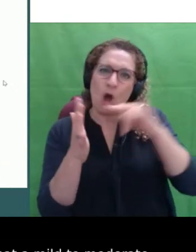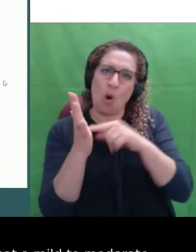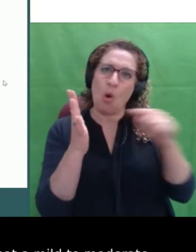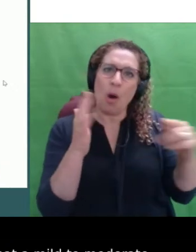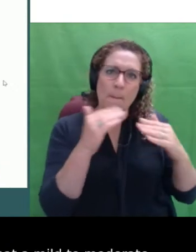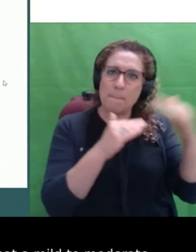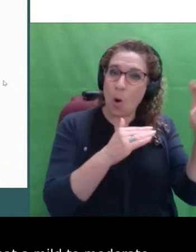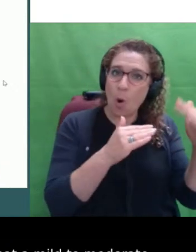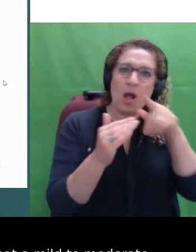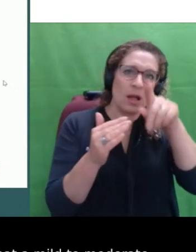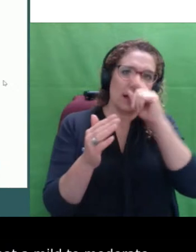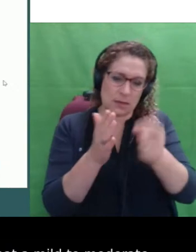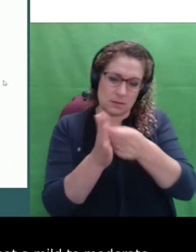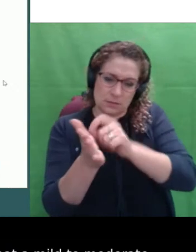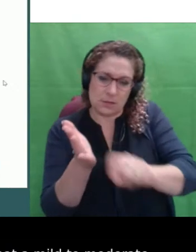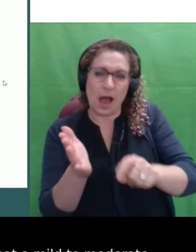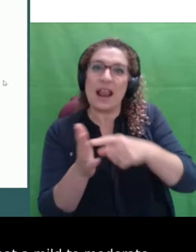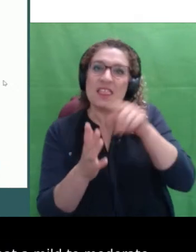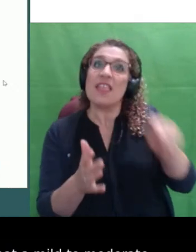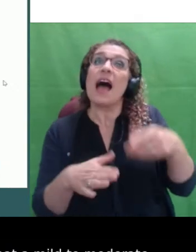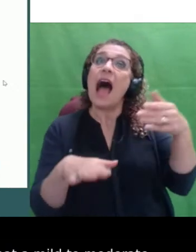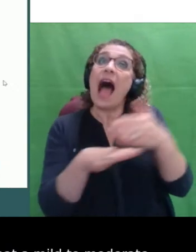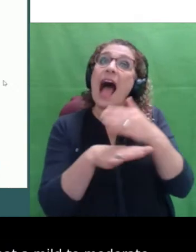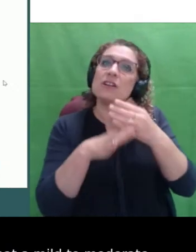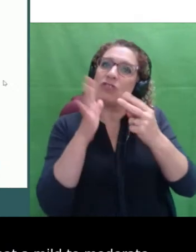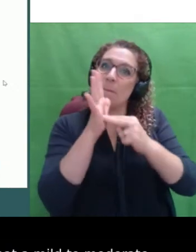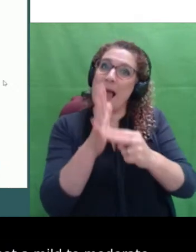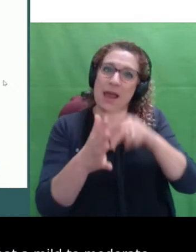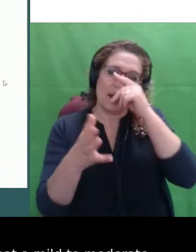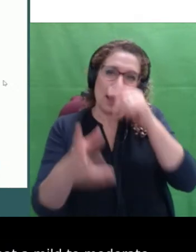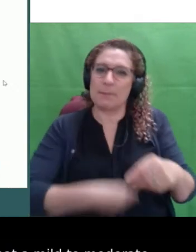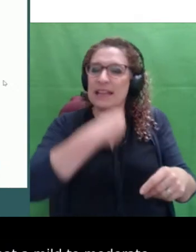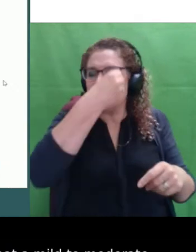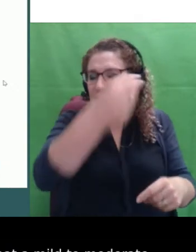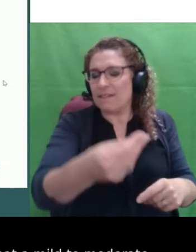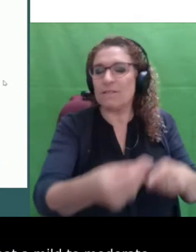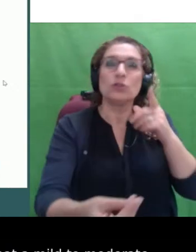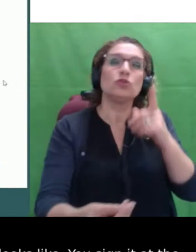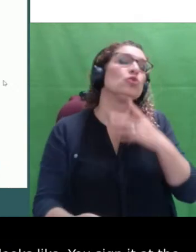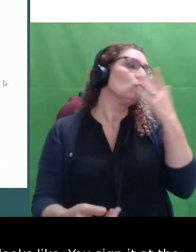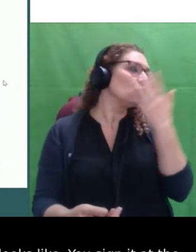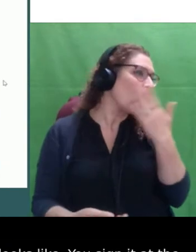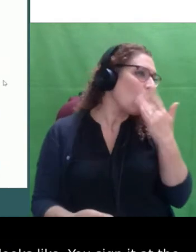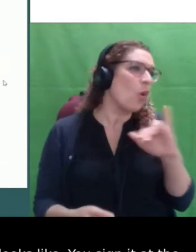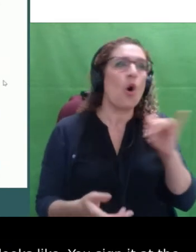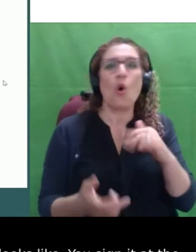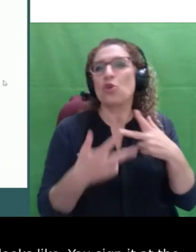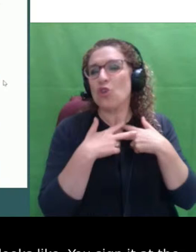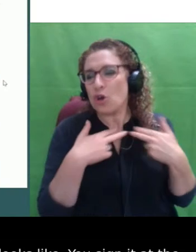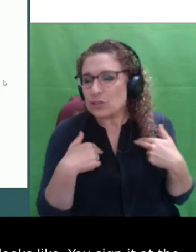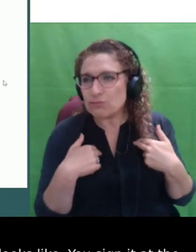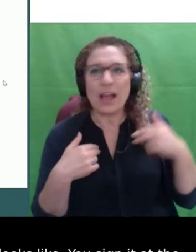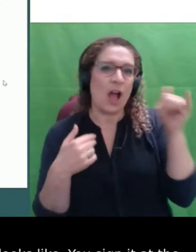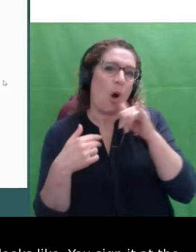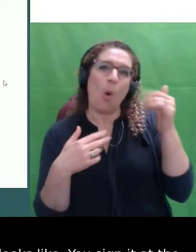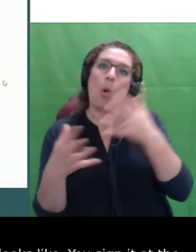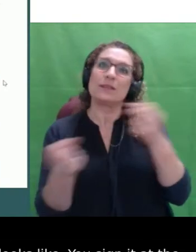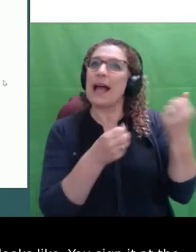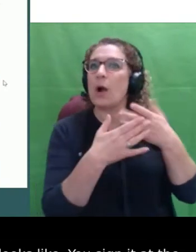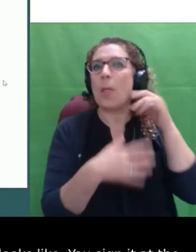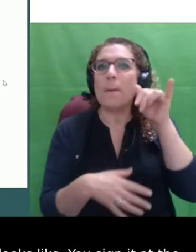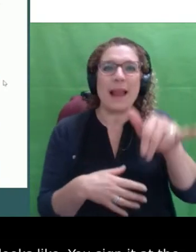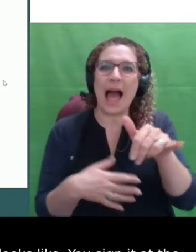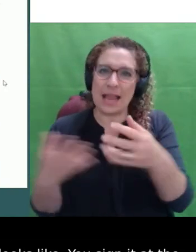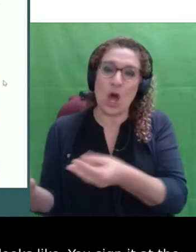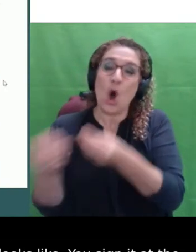it means that they can give those action plans to school to nurseries take on board the plane their adrenaline with them make